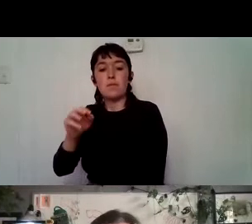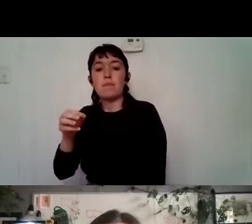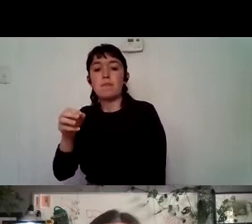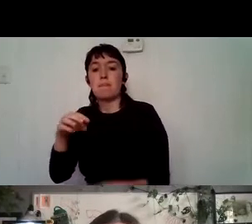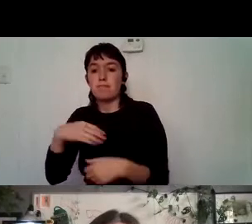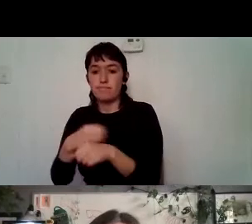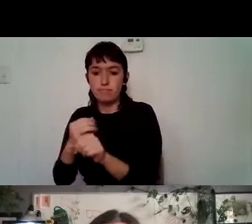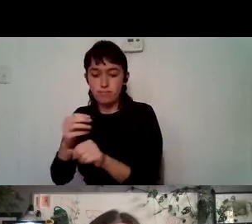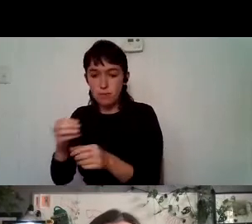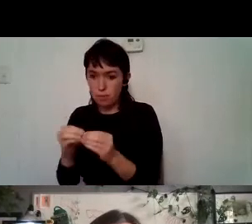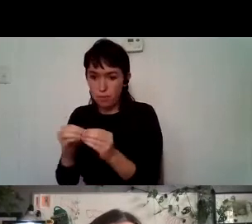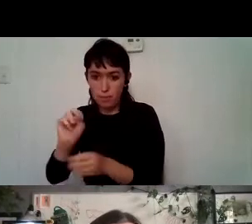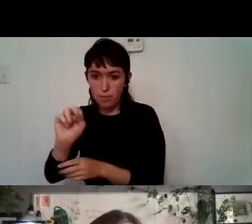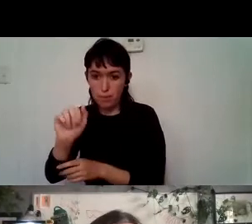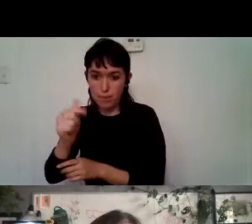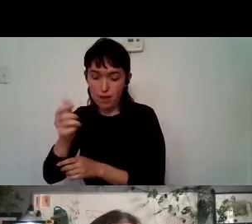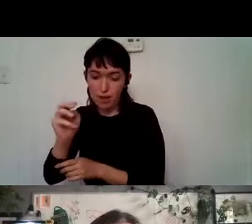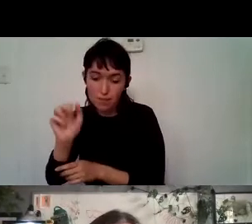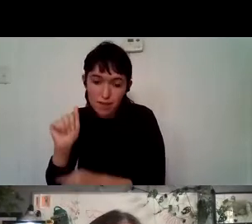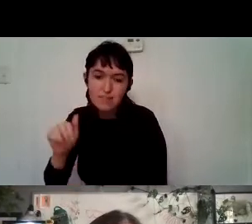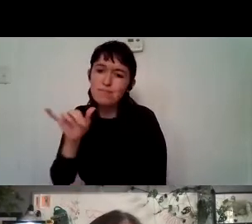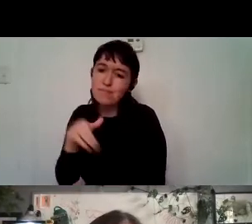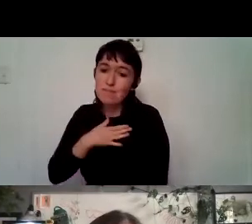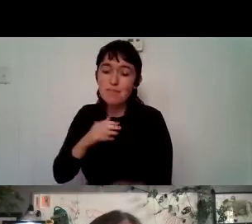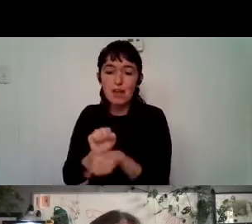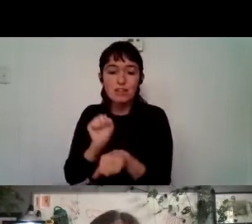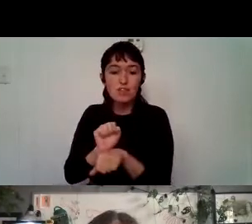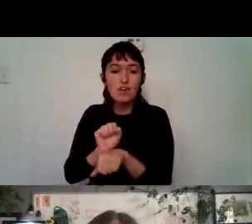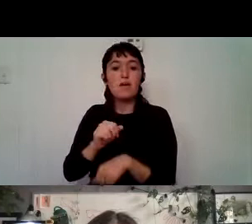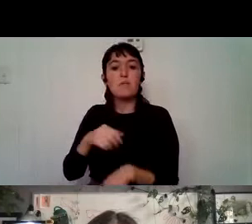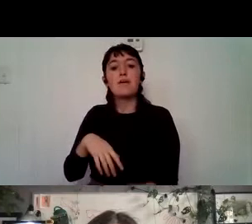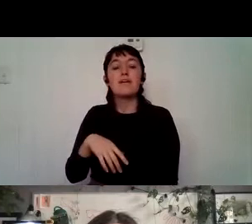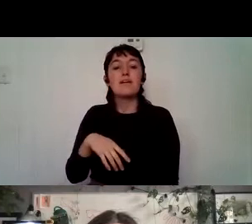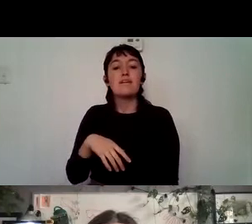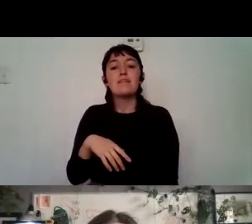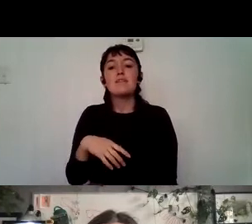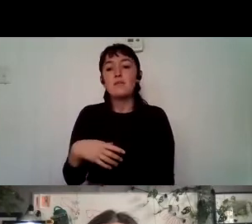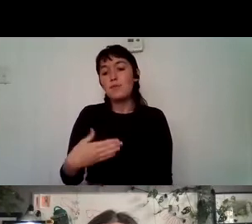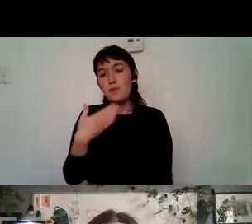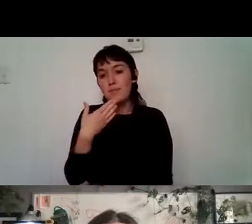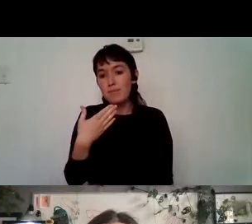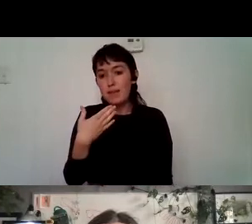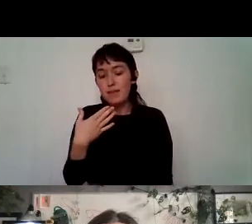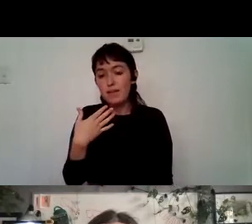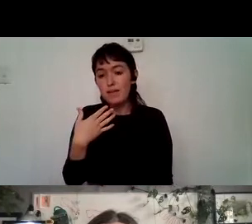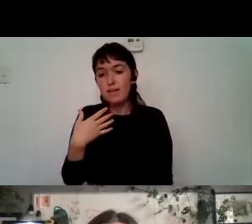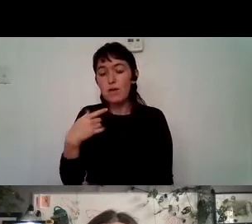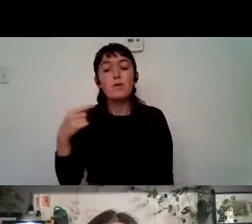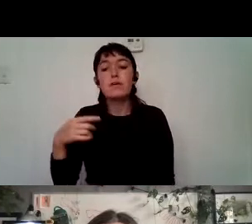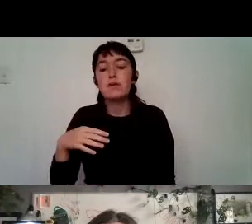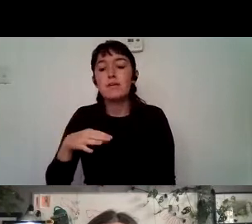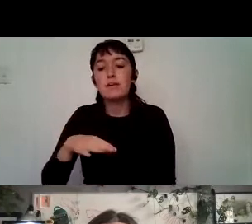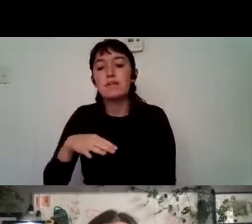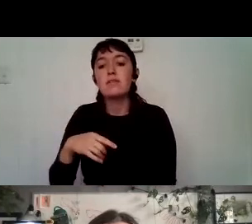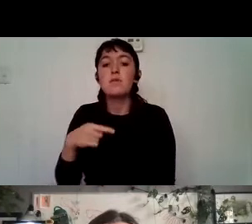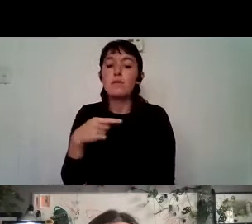So that's my job. I take my gravity meter, well, it's not mine, it's my university's, but I take it to different spots around the Earth, different